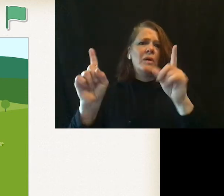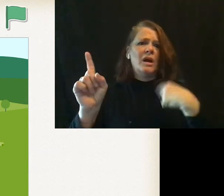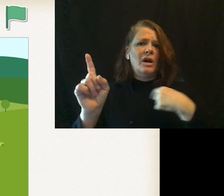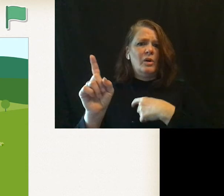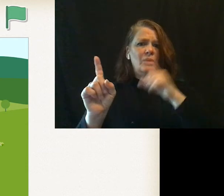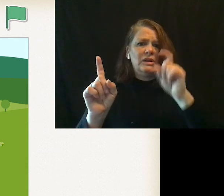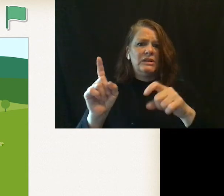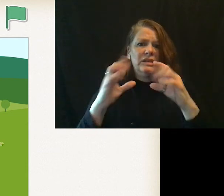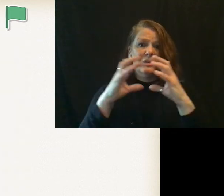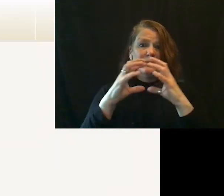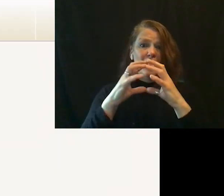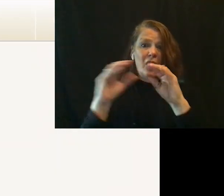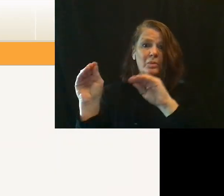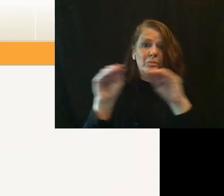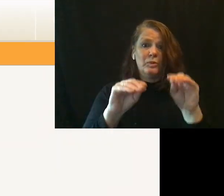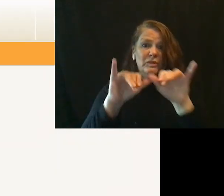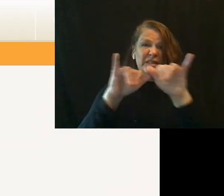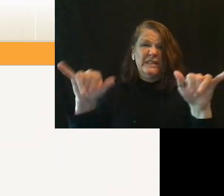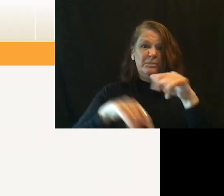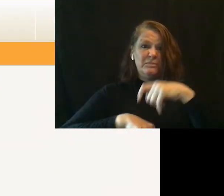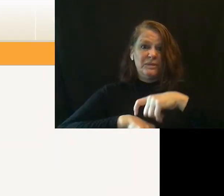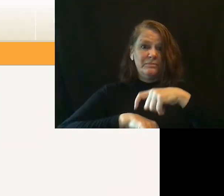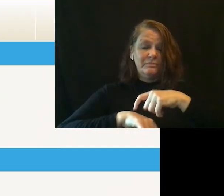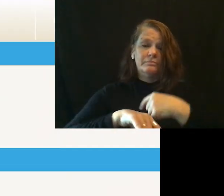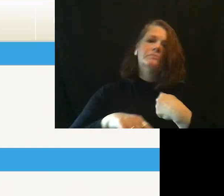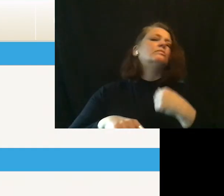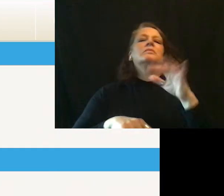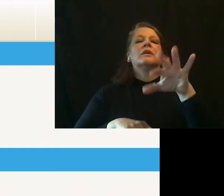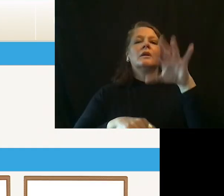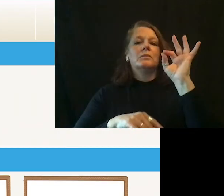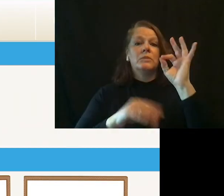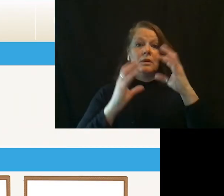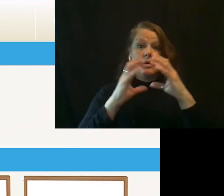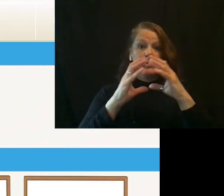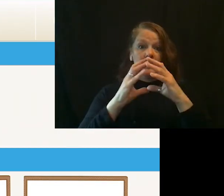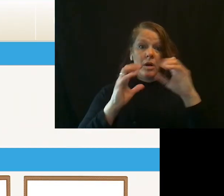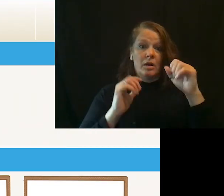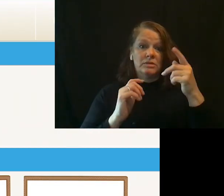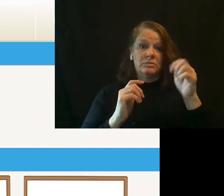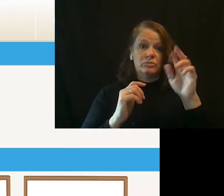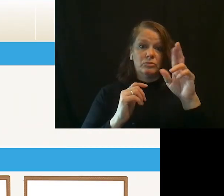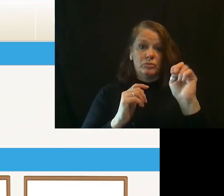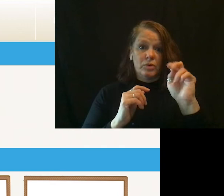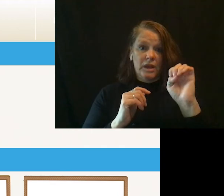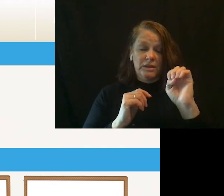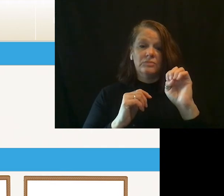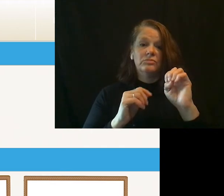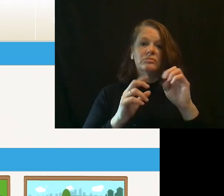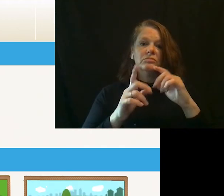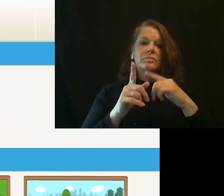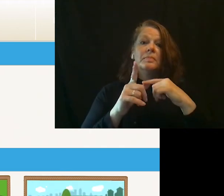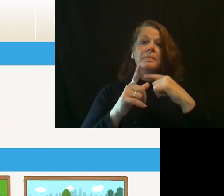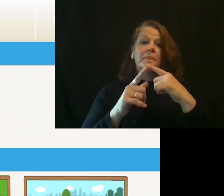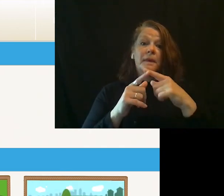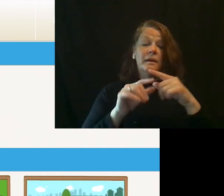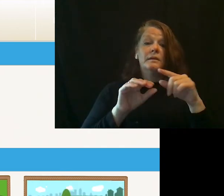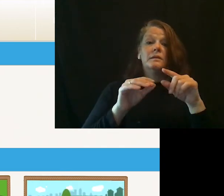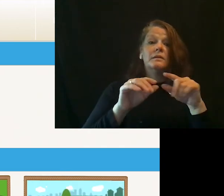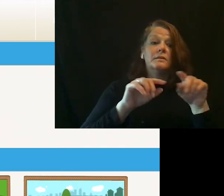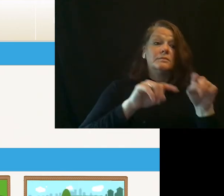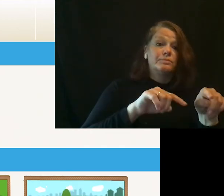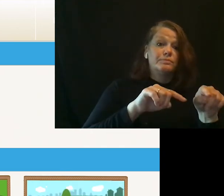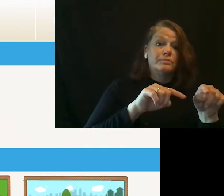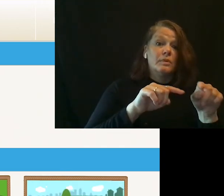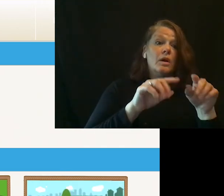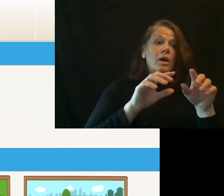this, click that orange house at the top, then click the blue question mark. Here you can see some sample projects. So for example,